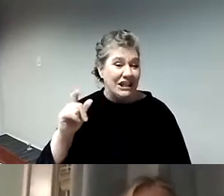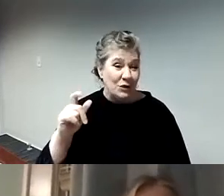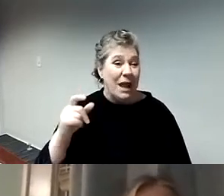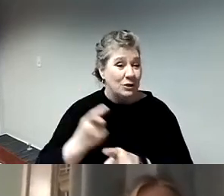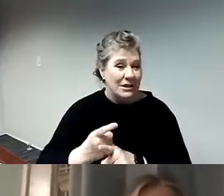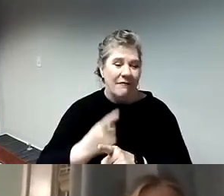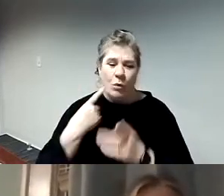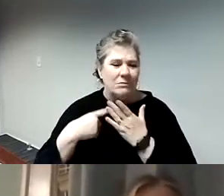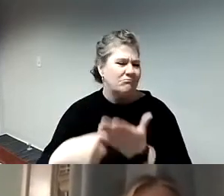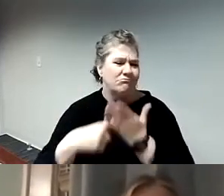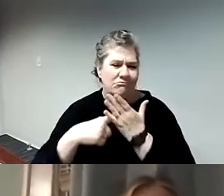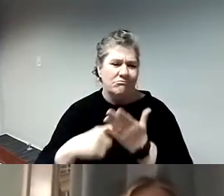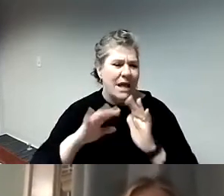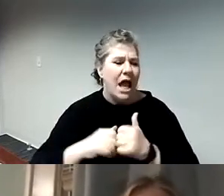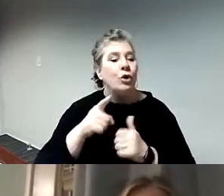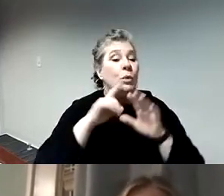always discussing